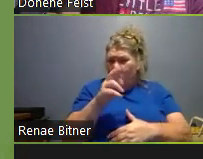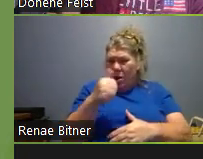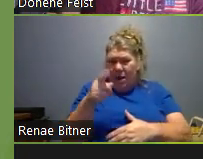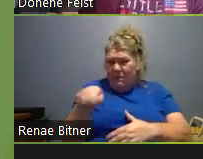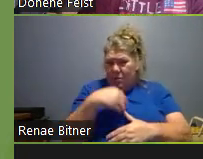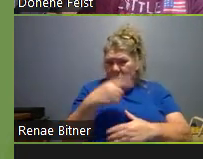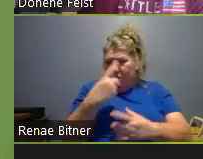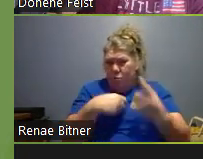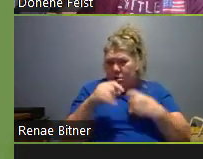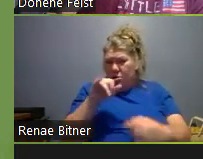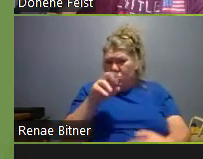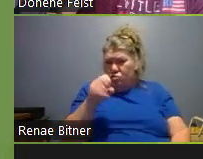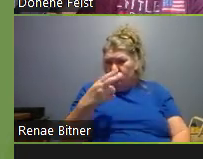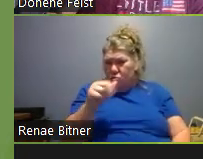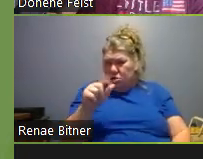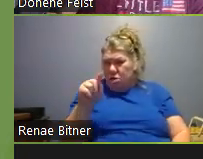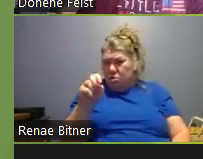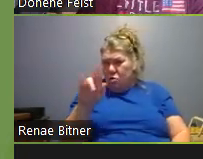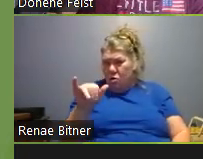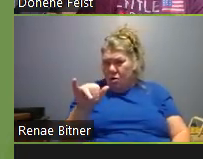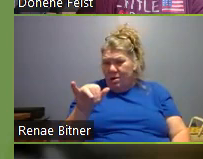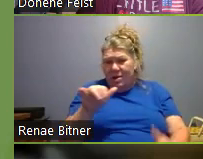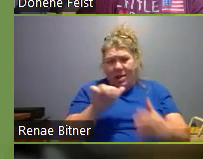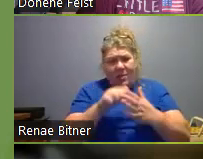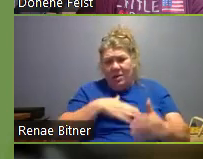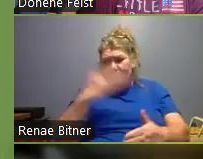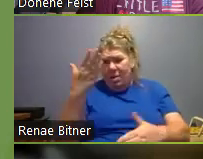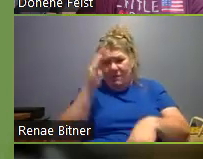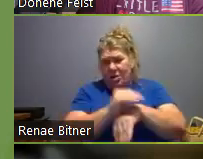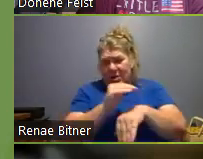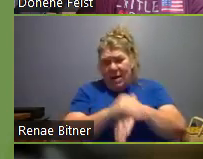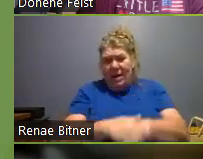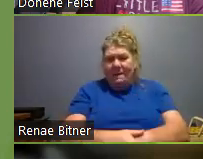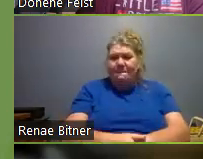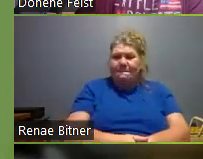questions, Jerusha, Tori, but that's what I have for tonight.